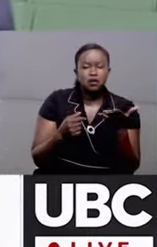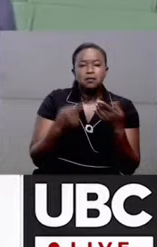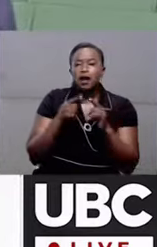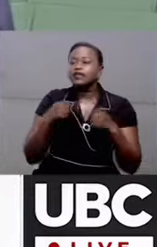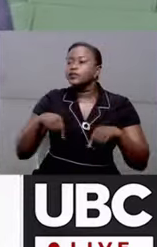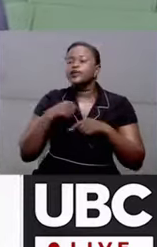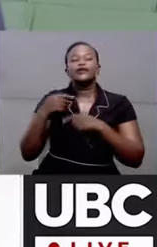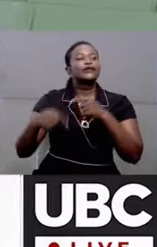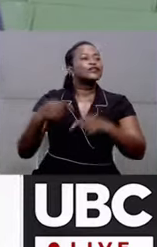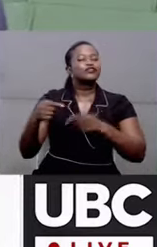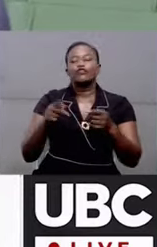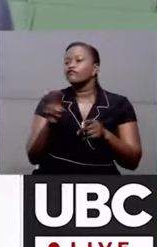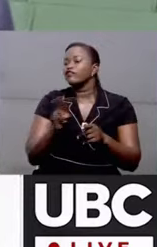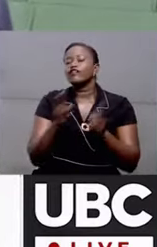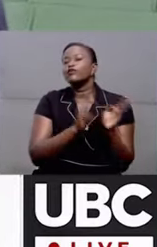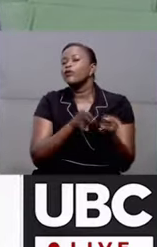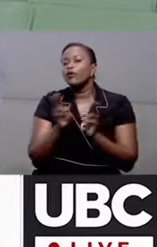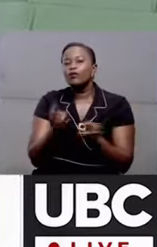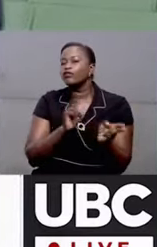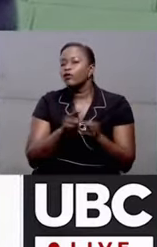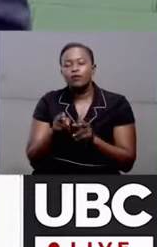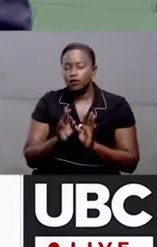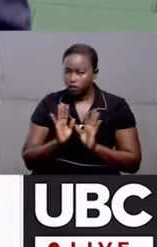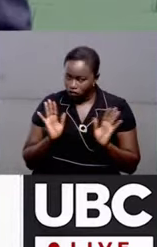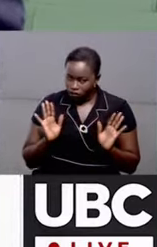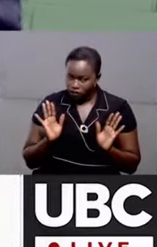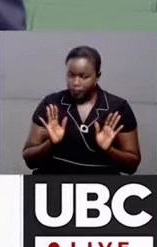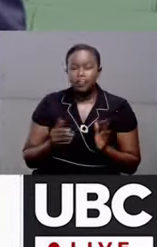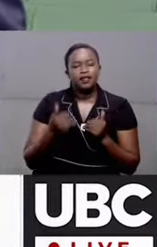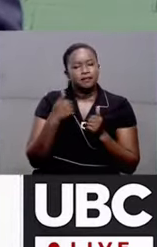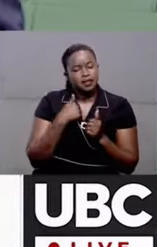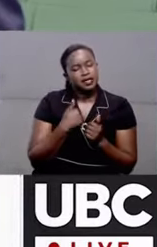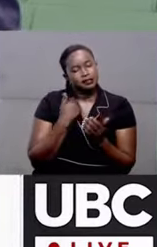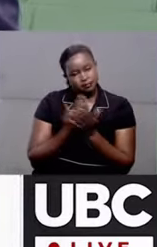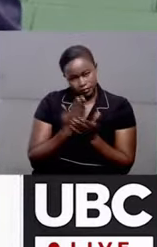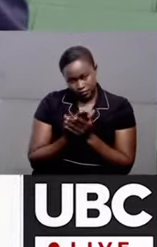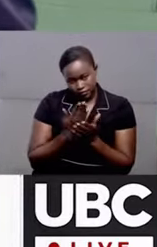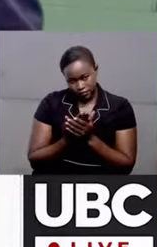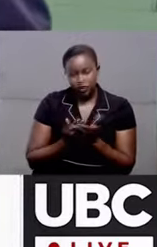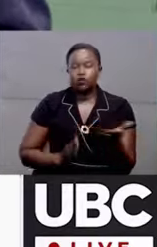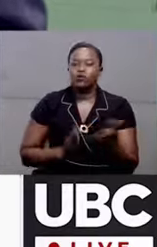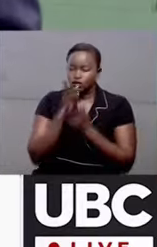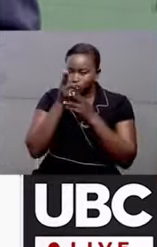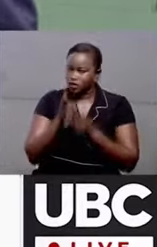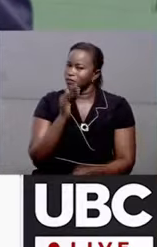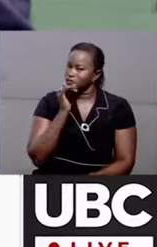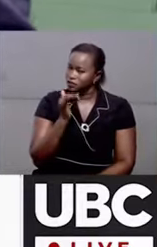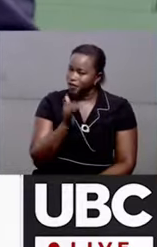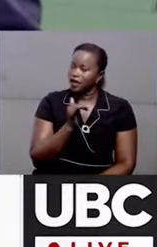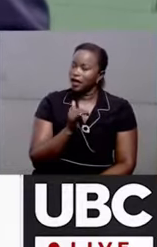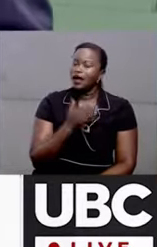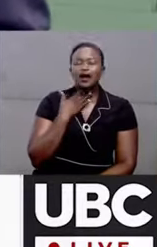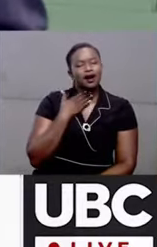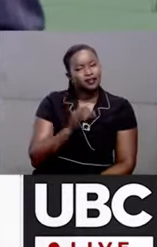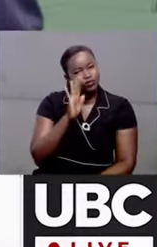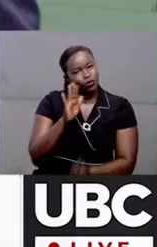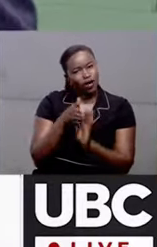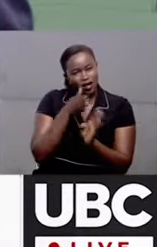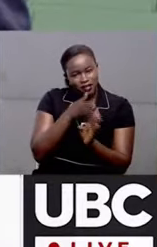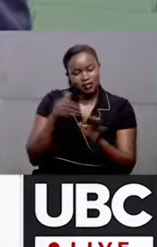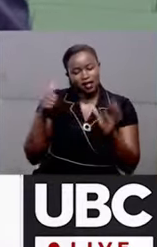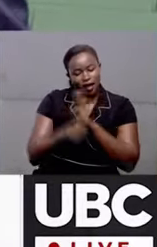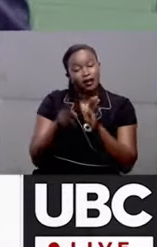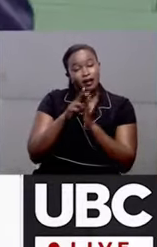continue as if it is business as normal, as usual. Okay. I therefore beseech you, Right Honorable Speaker, I beg your indulgence under